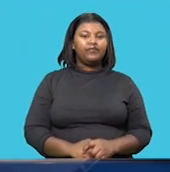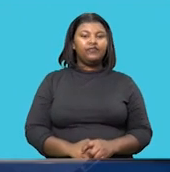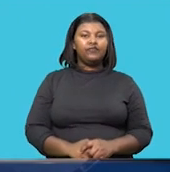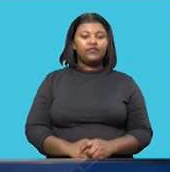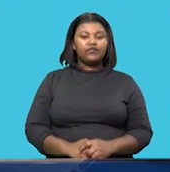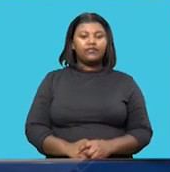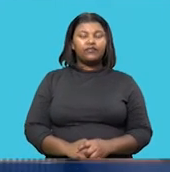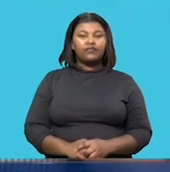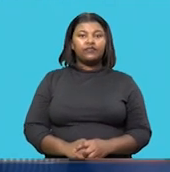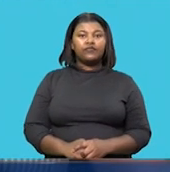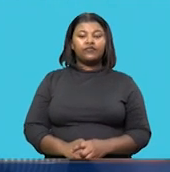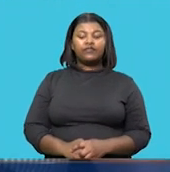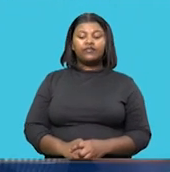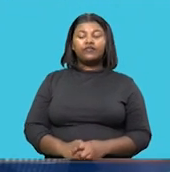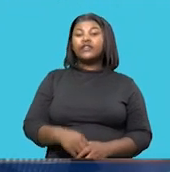currently